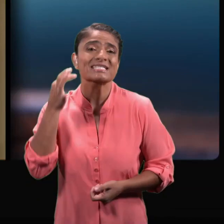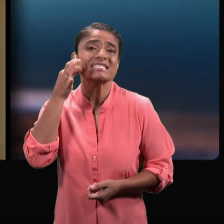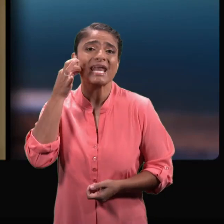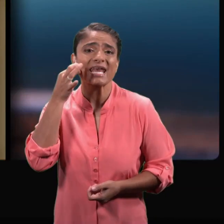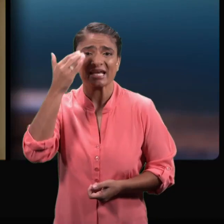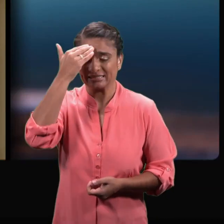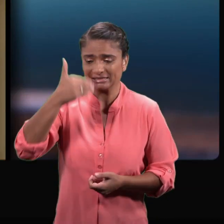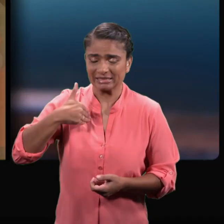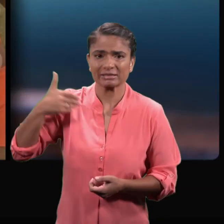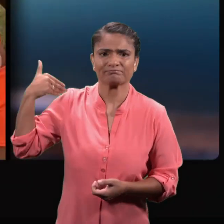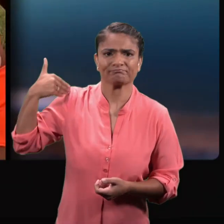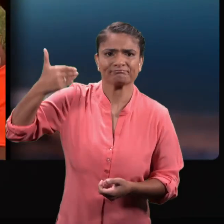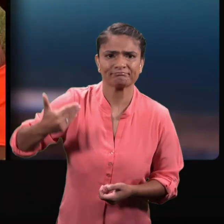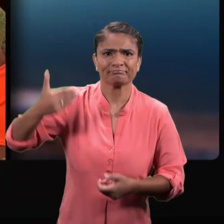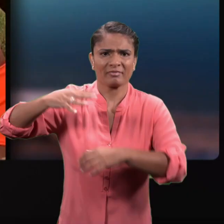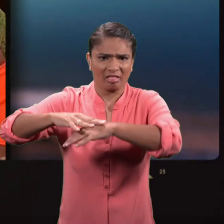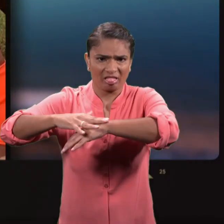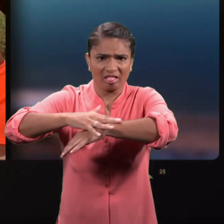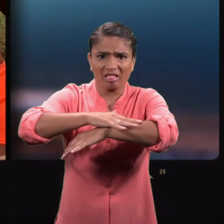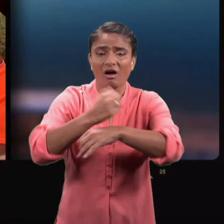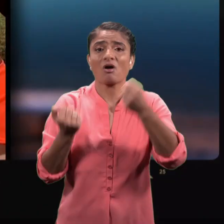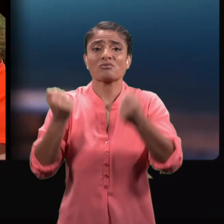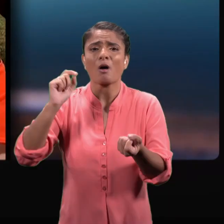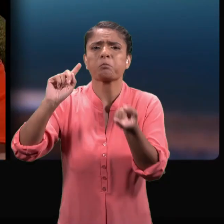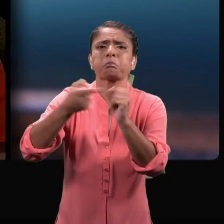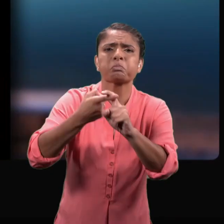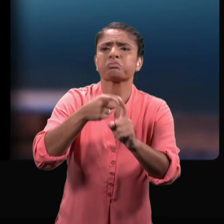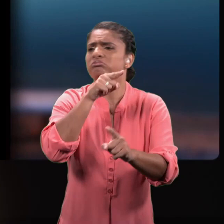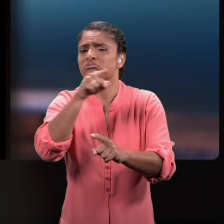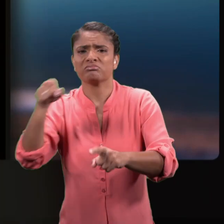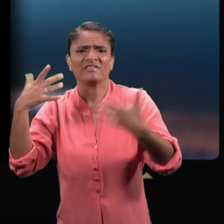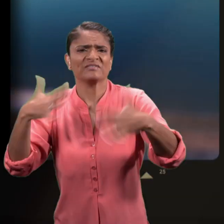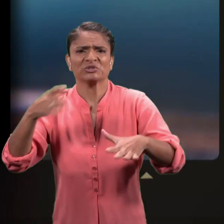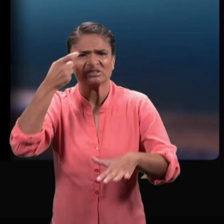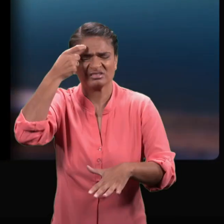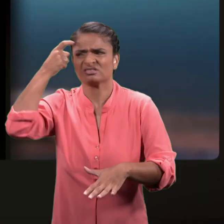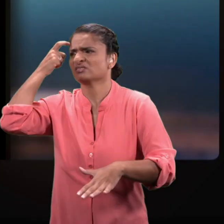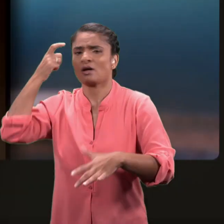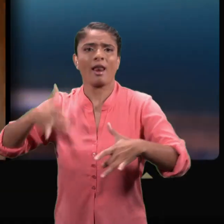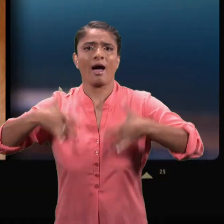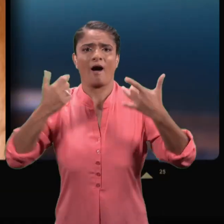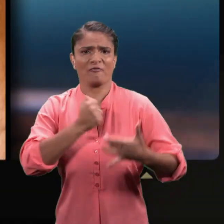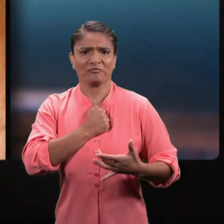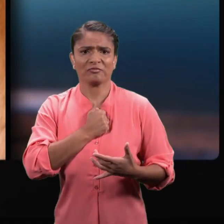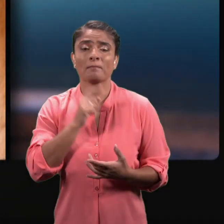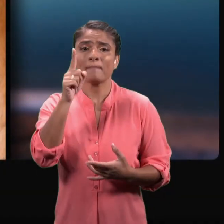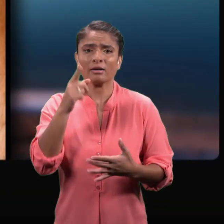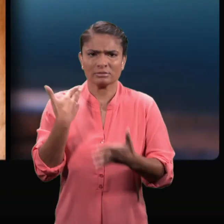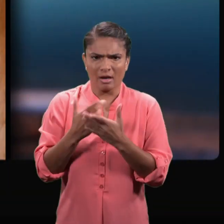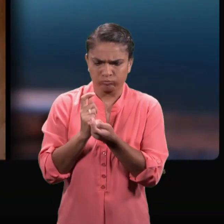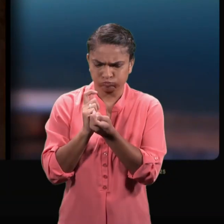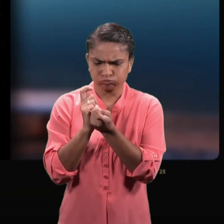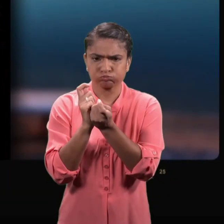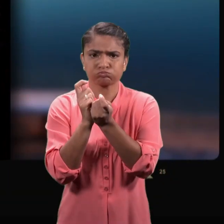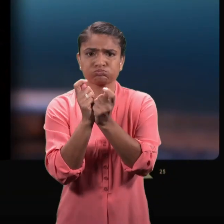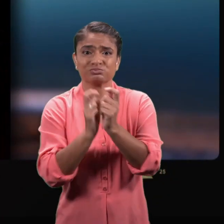Living with scars from a chronic skin disorder, fire, car crash, or any other event that leaves you marked for life can be traumatizing